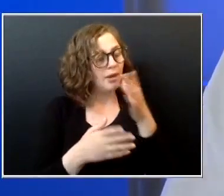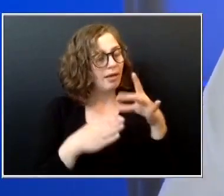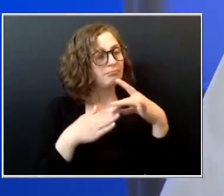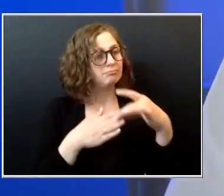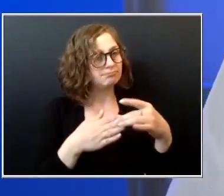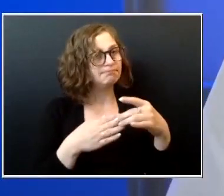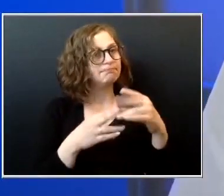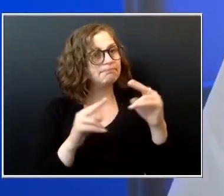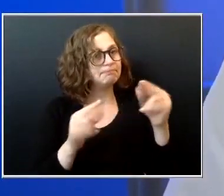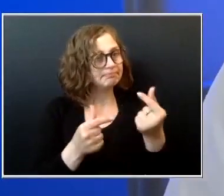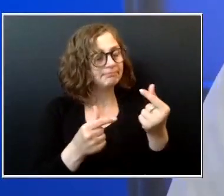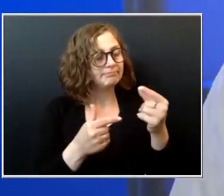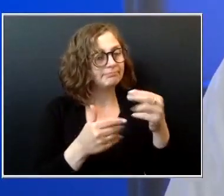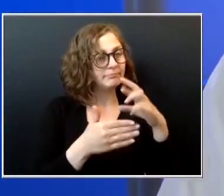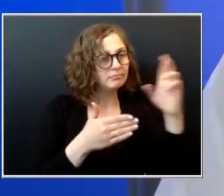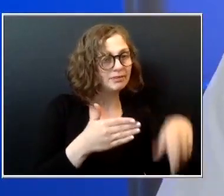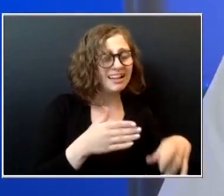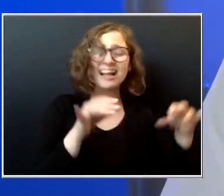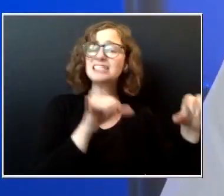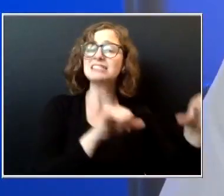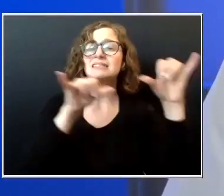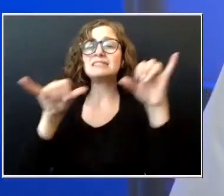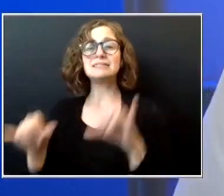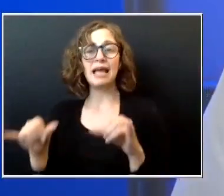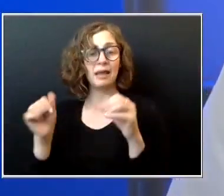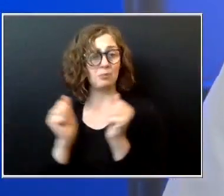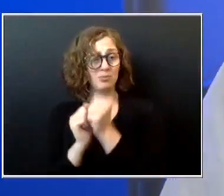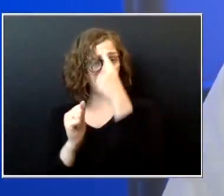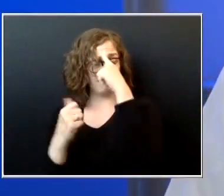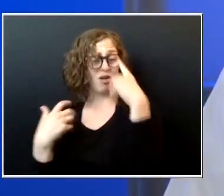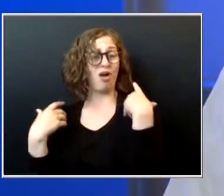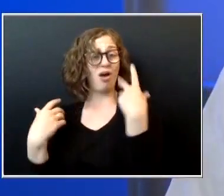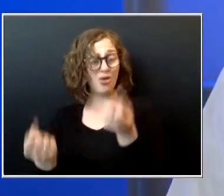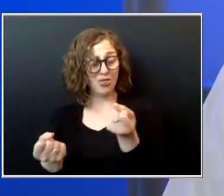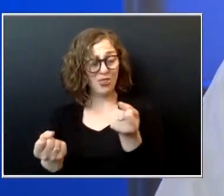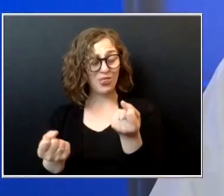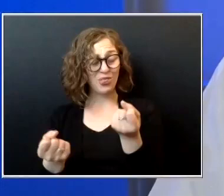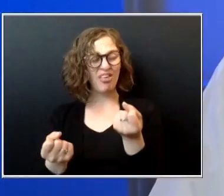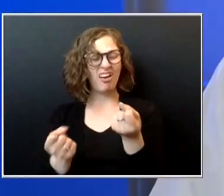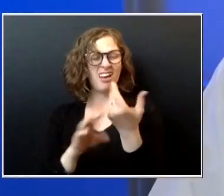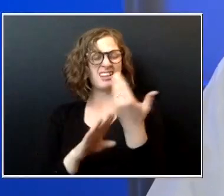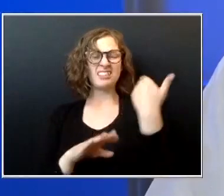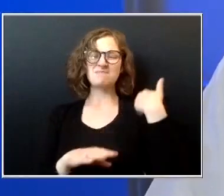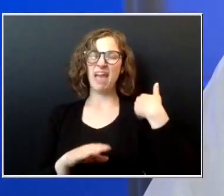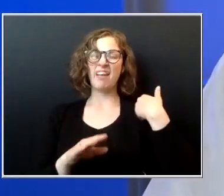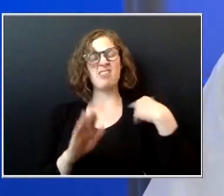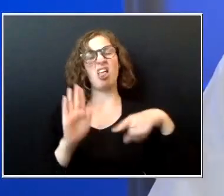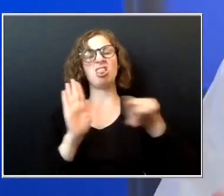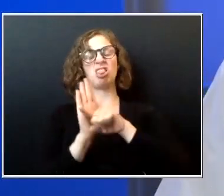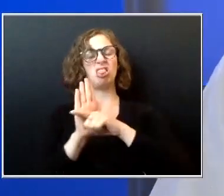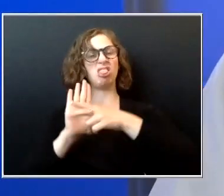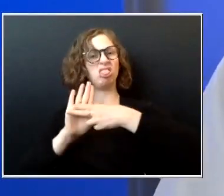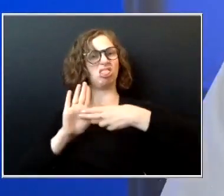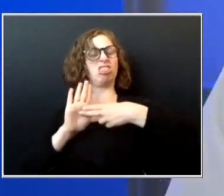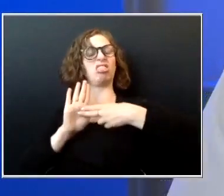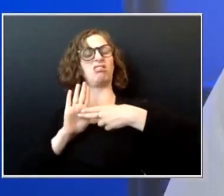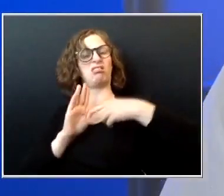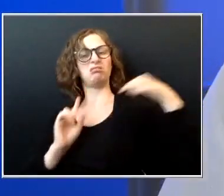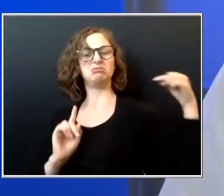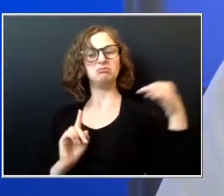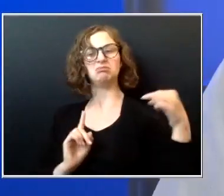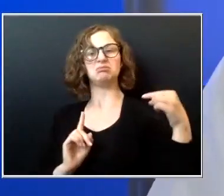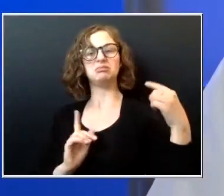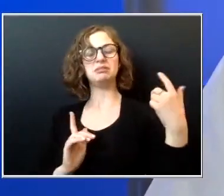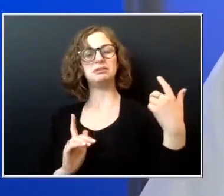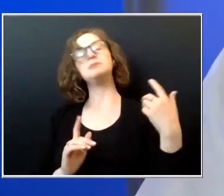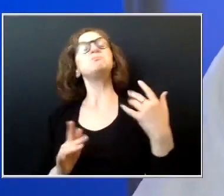like that there's been such a stigma, and it's gotten a lot better, but there's still this stigma that is a conditioned problem